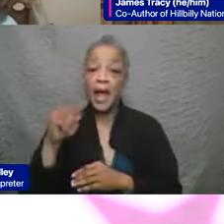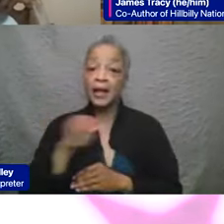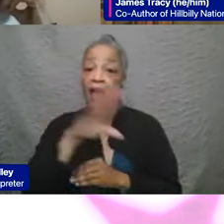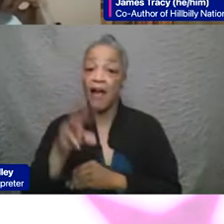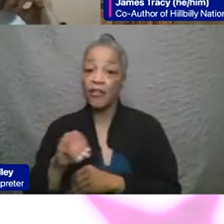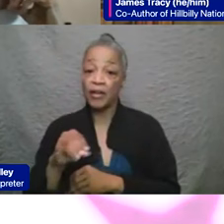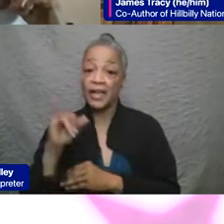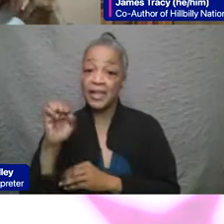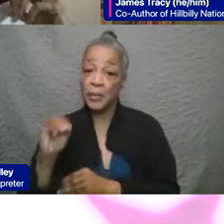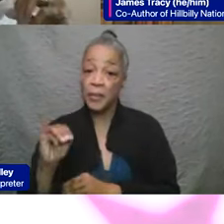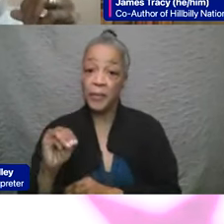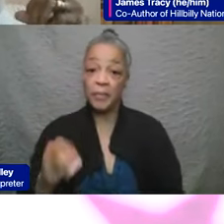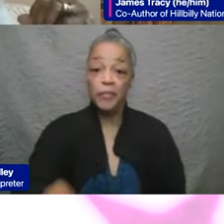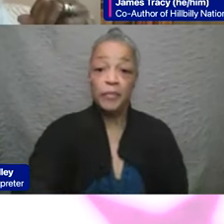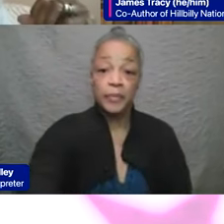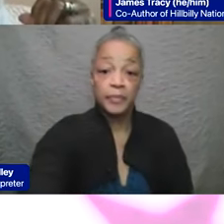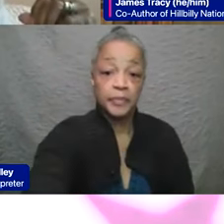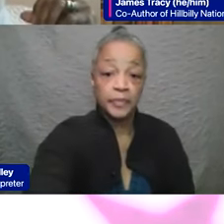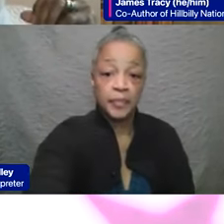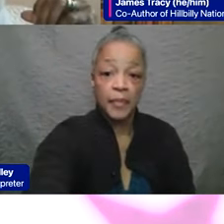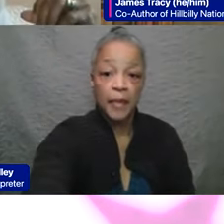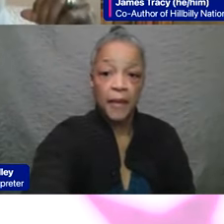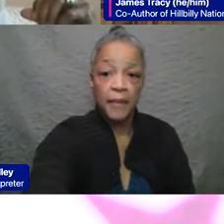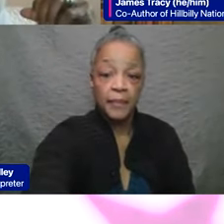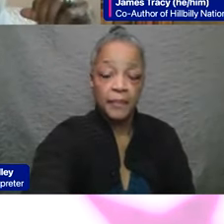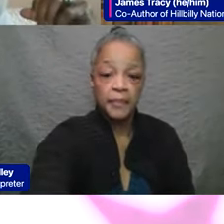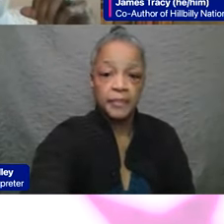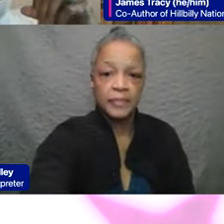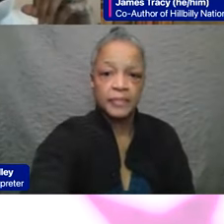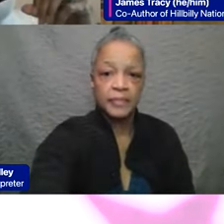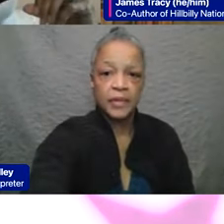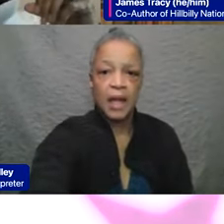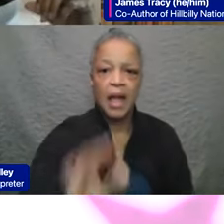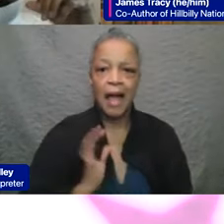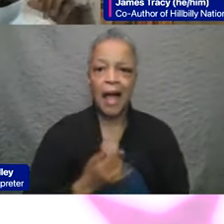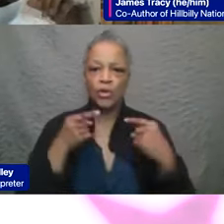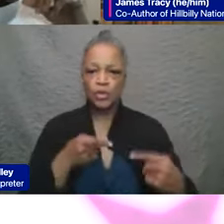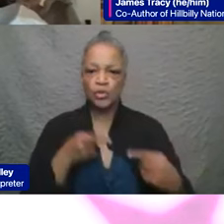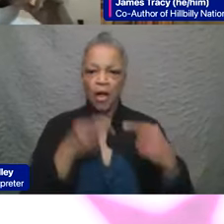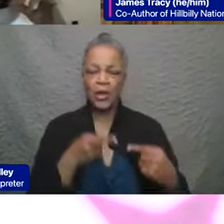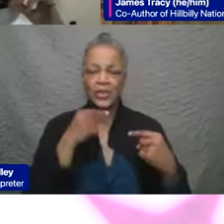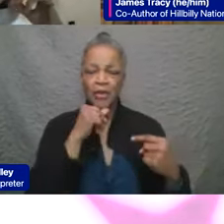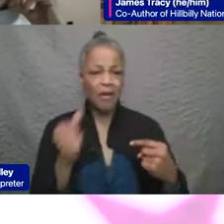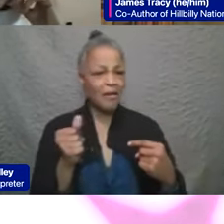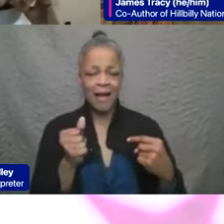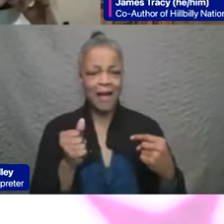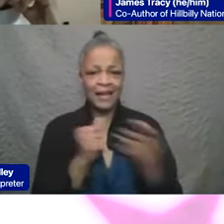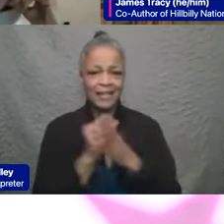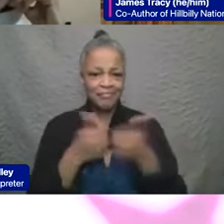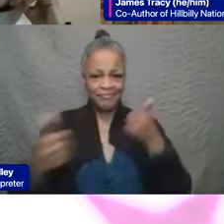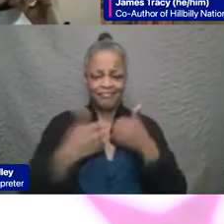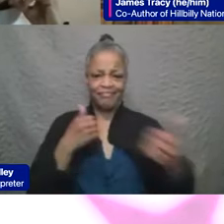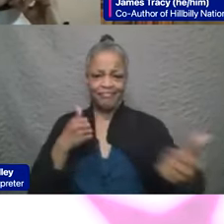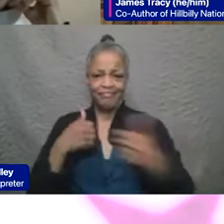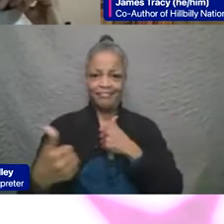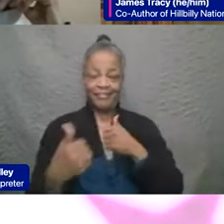that our struggles are not in competition with each other. Our struggles are united because we have common